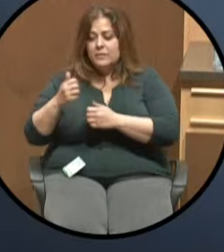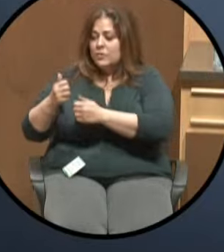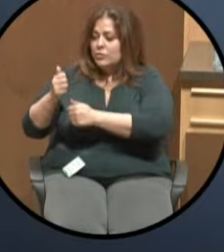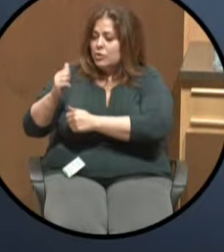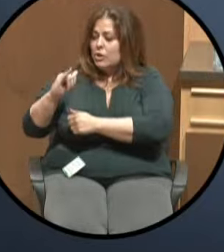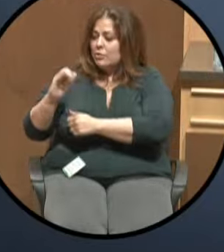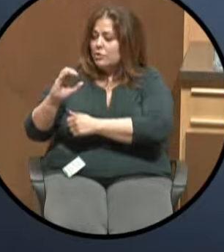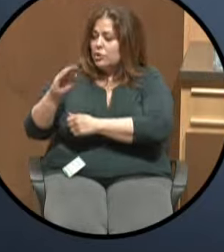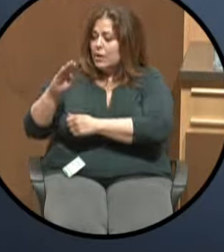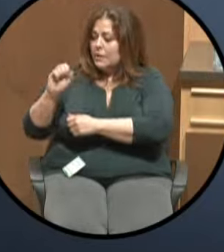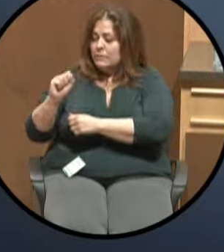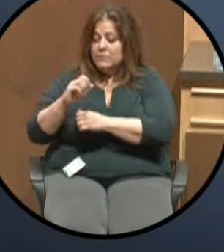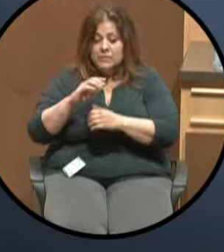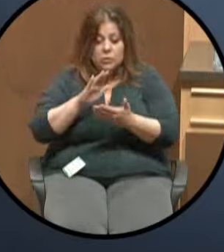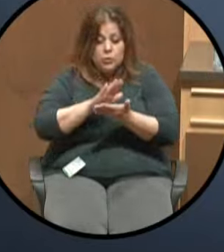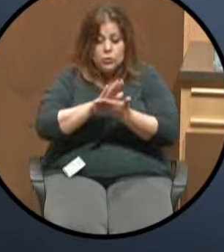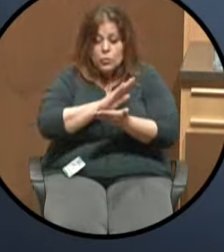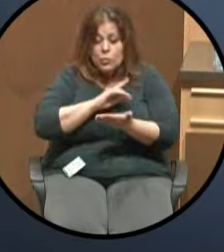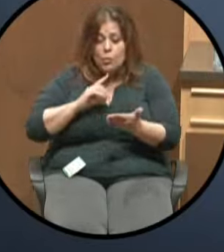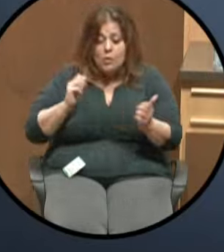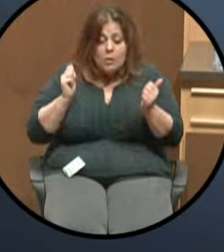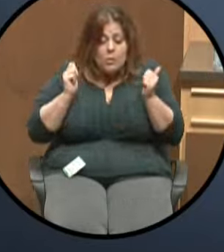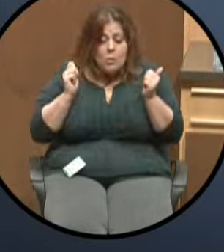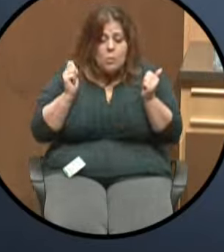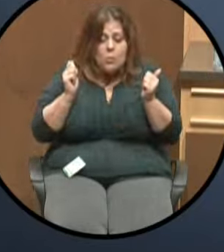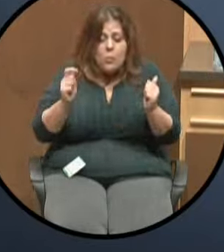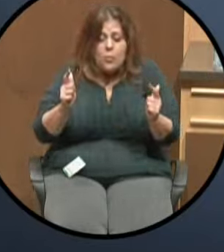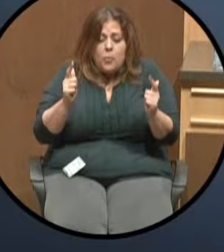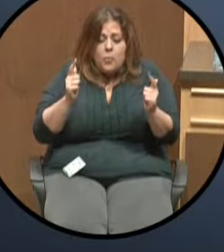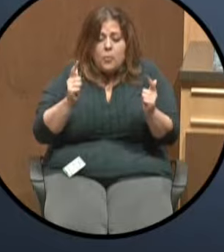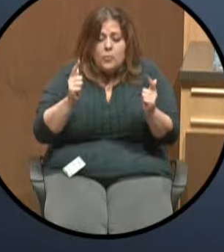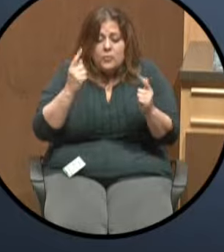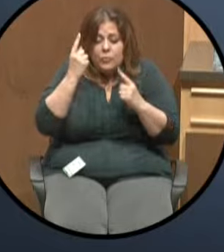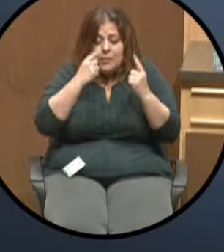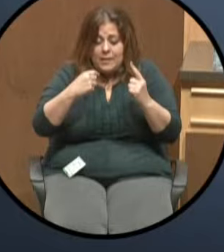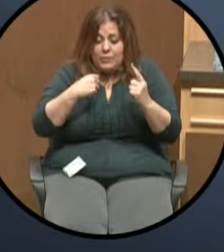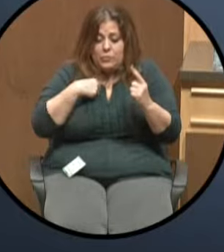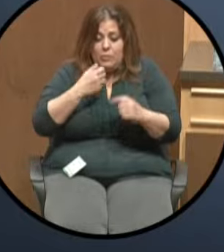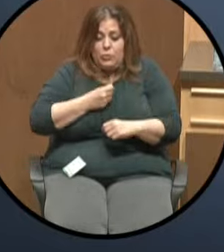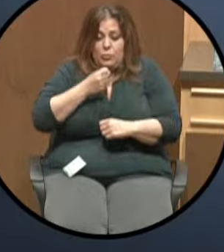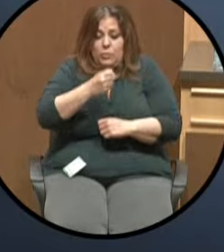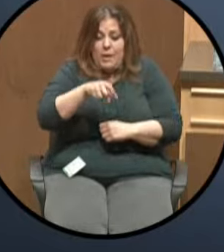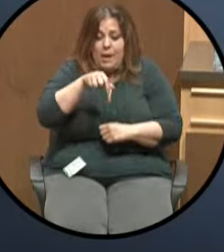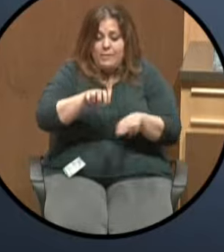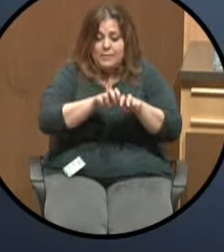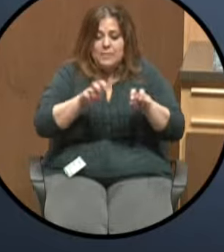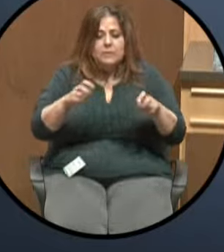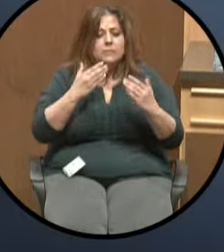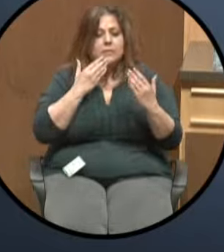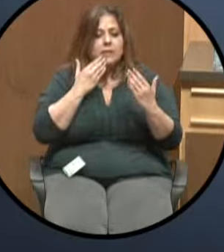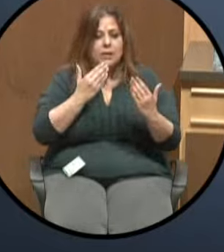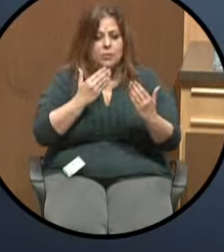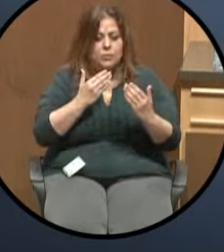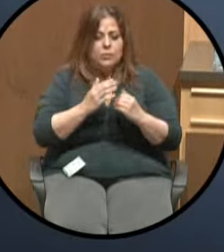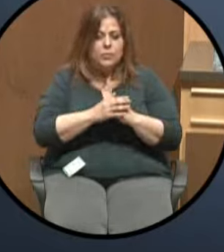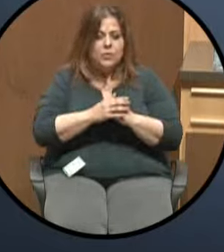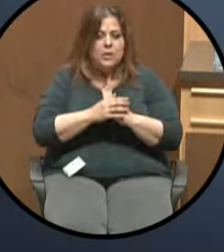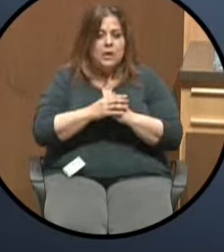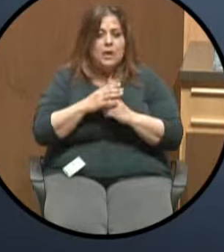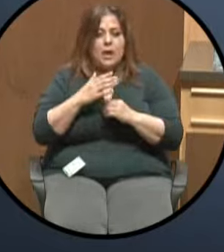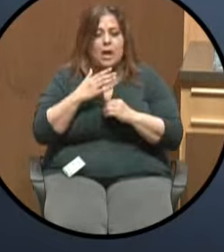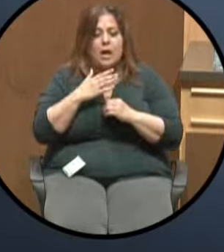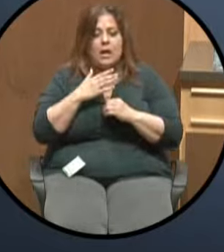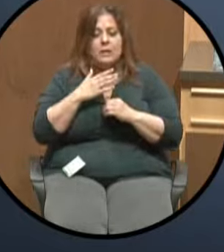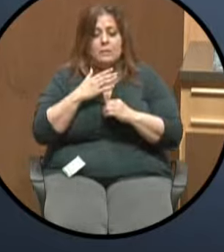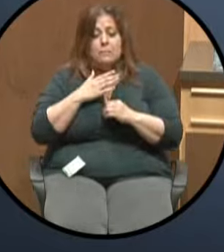thank the entire school board for their consideration of putting me on this panel. I offer my humble, what I hope is